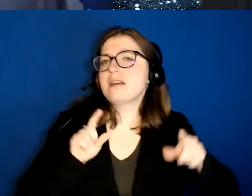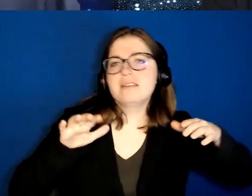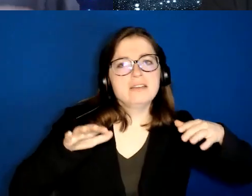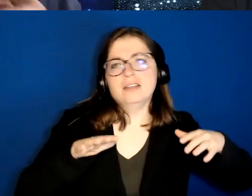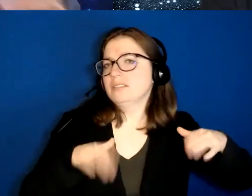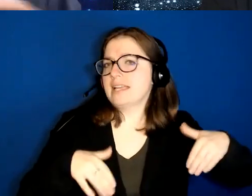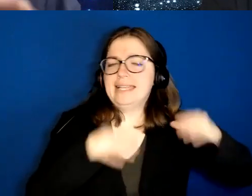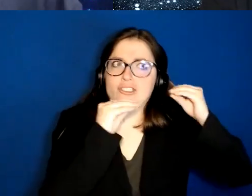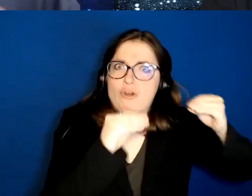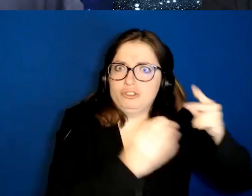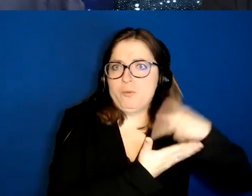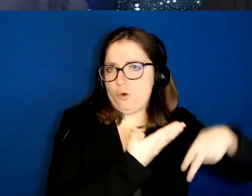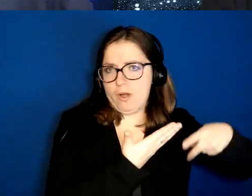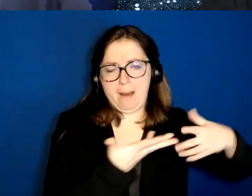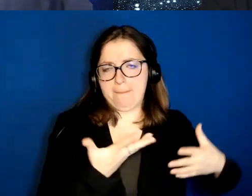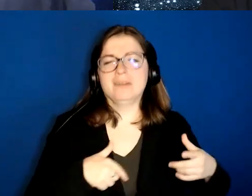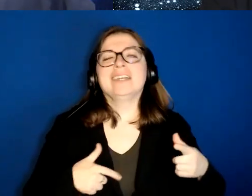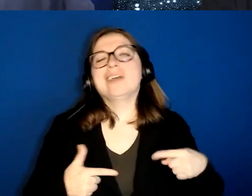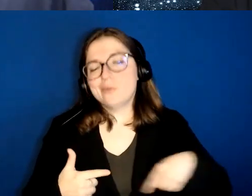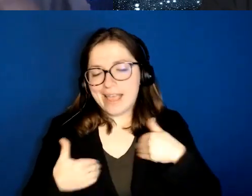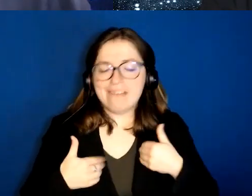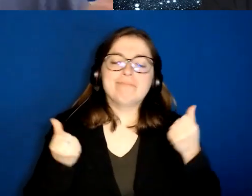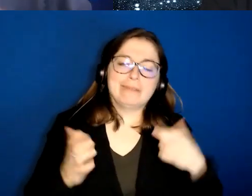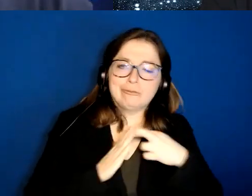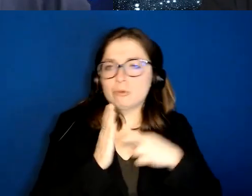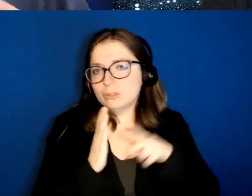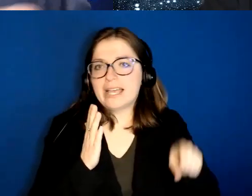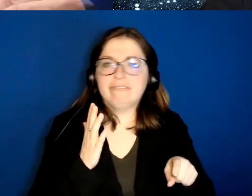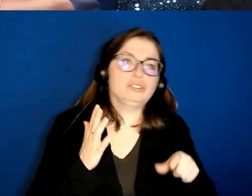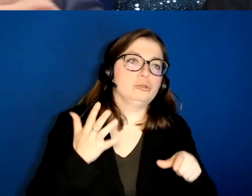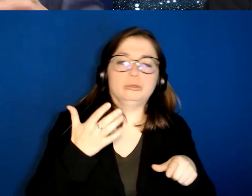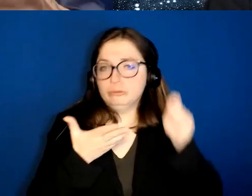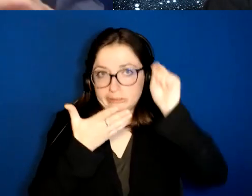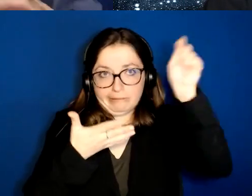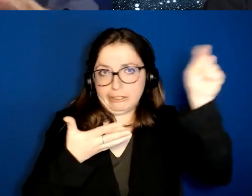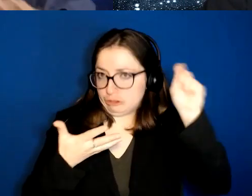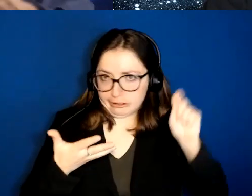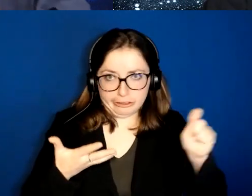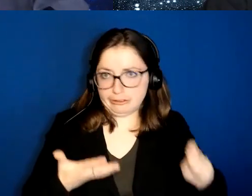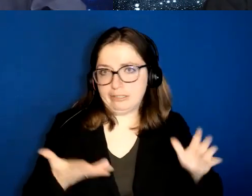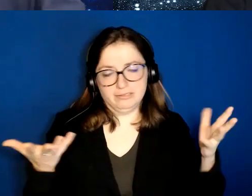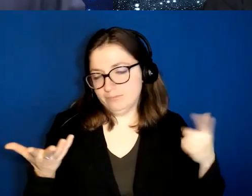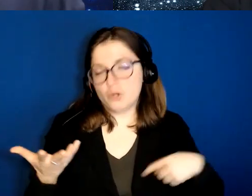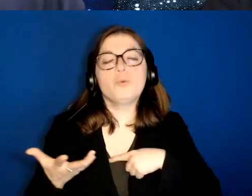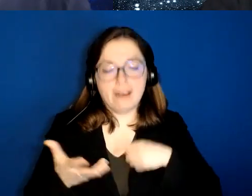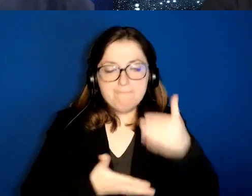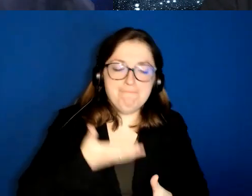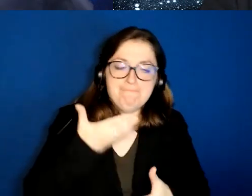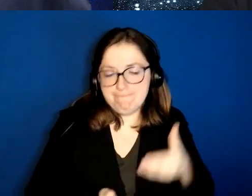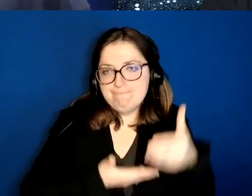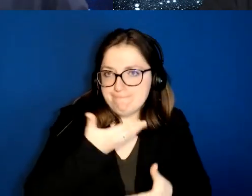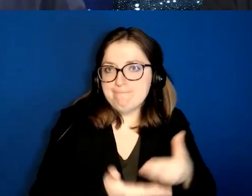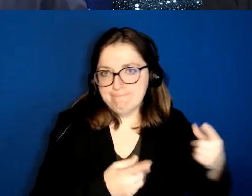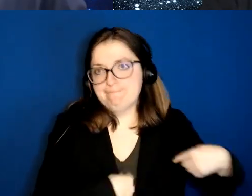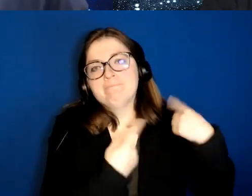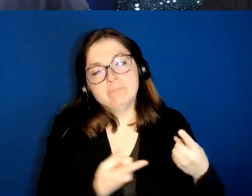variety of reasons, there are hoops you have to jump through, and you know, we're jumping through those hoops in a pattern and slow fashion. You know,